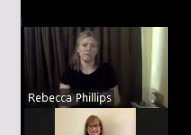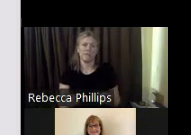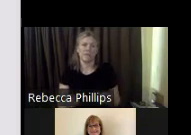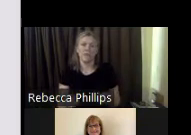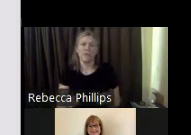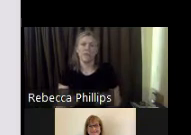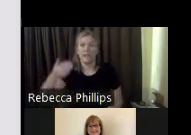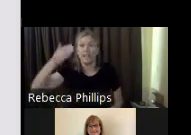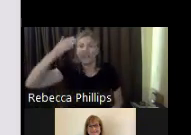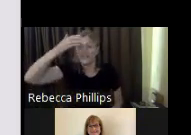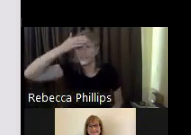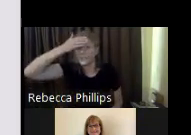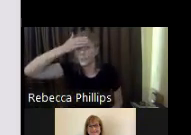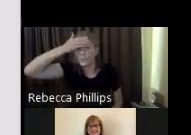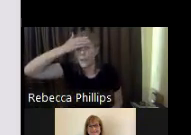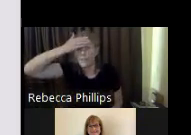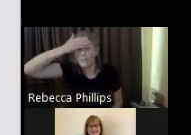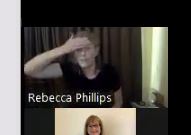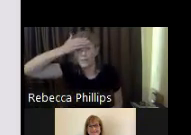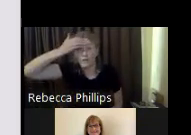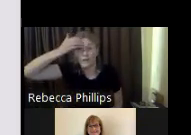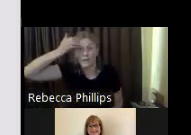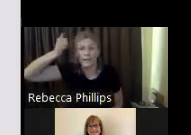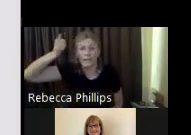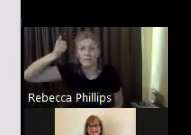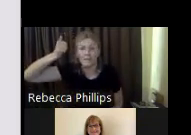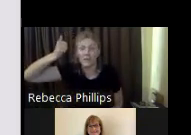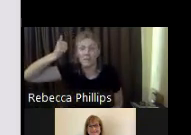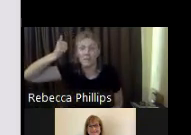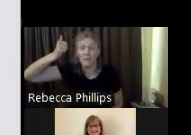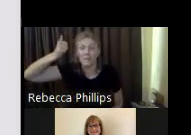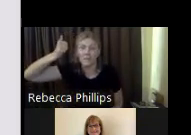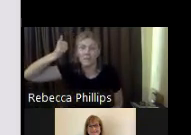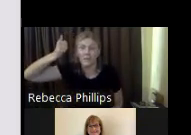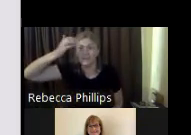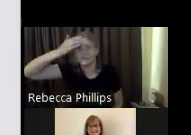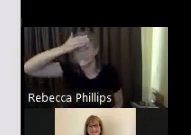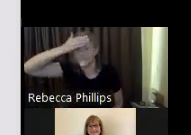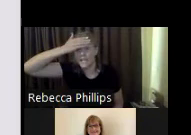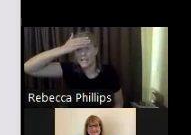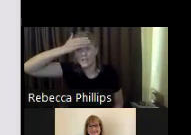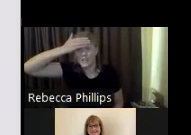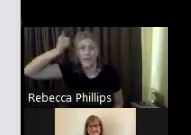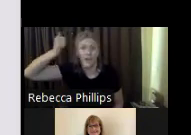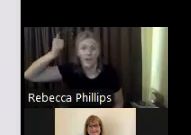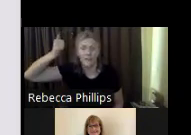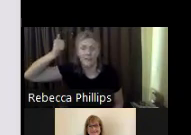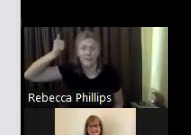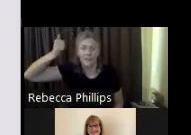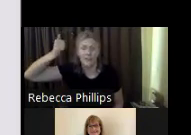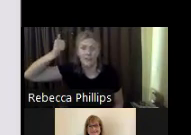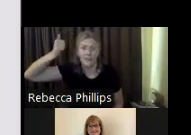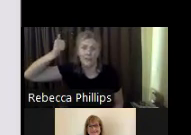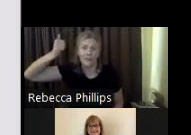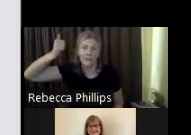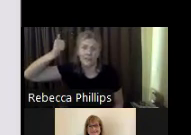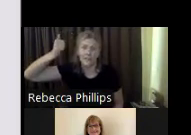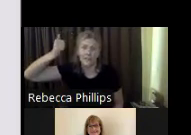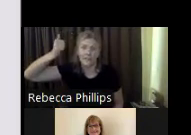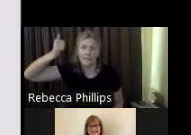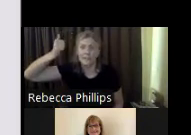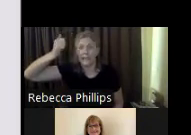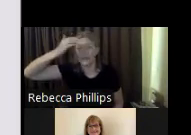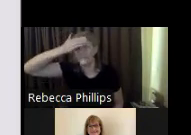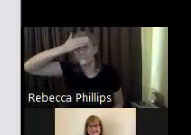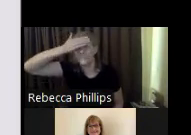want. Forget, you're wiping your forehead clean. That brain is forgotten. You forgot. So like kind of